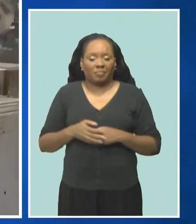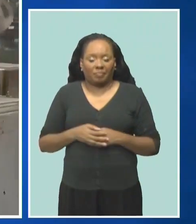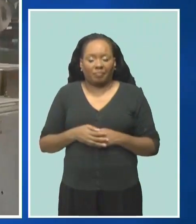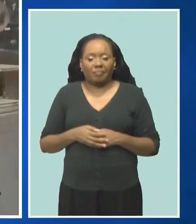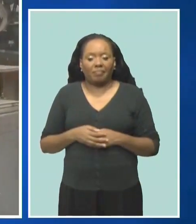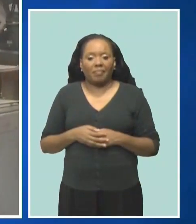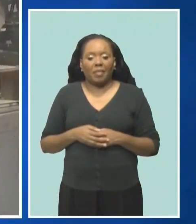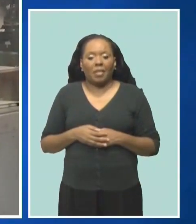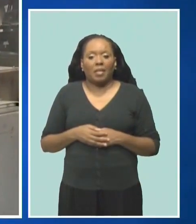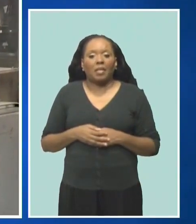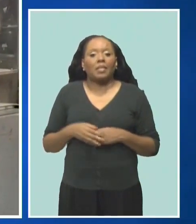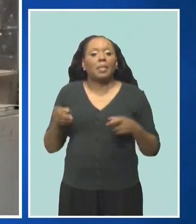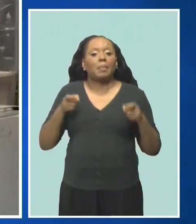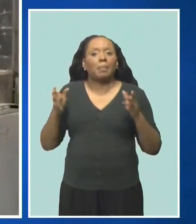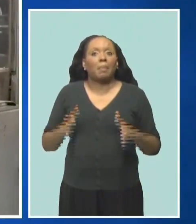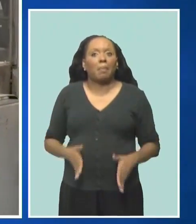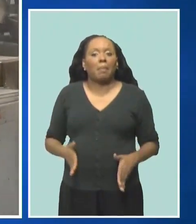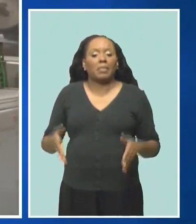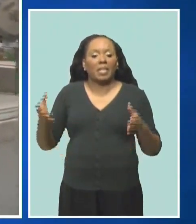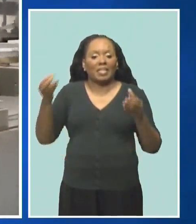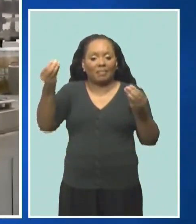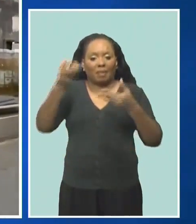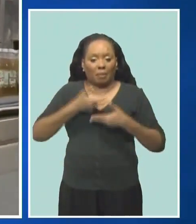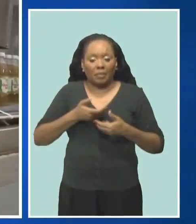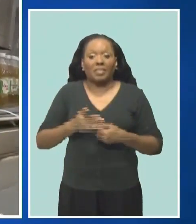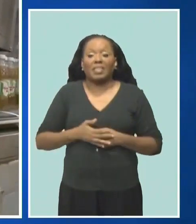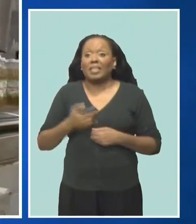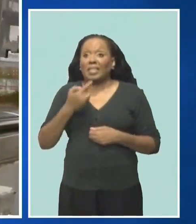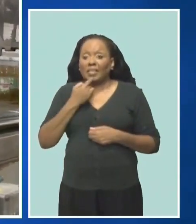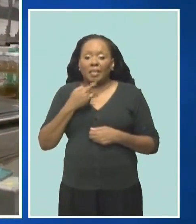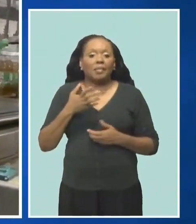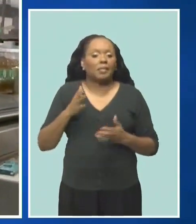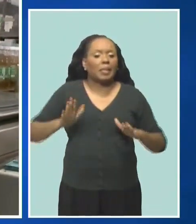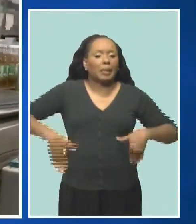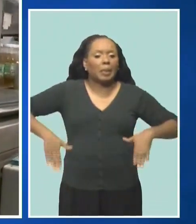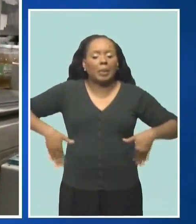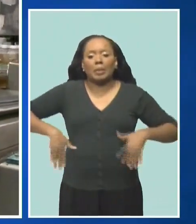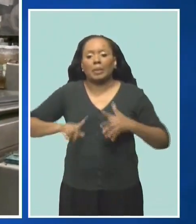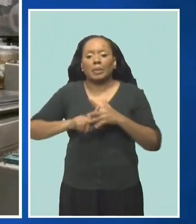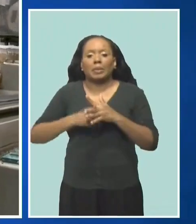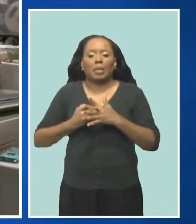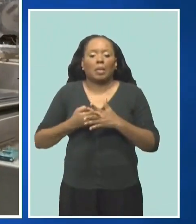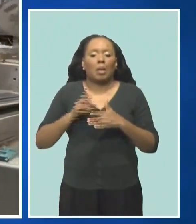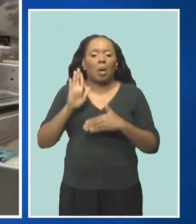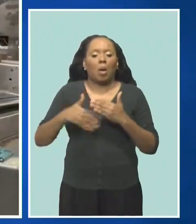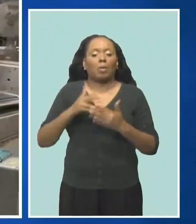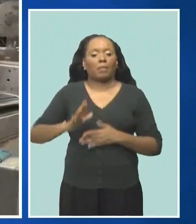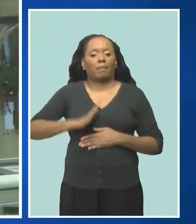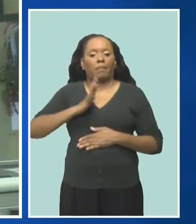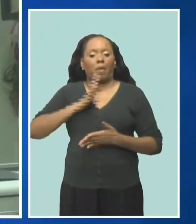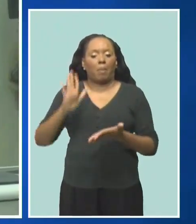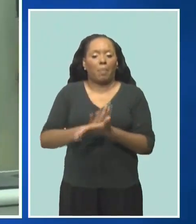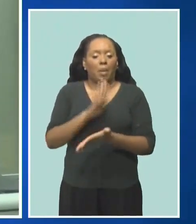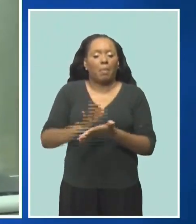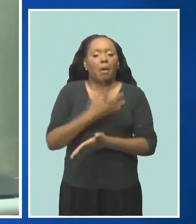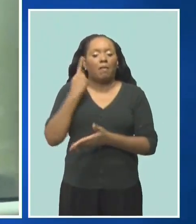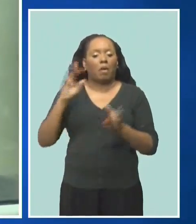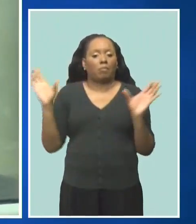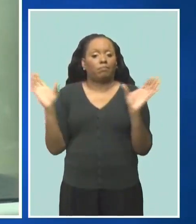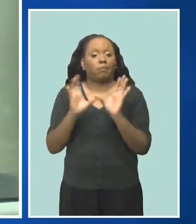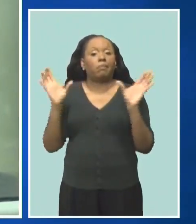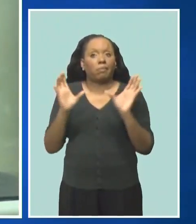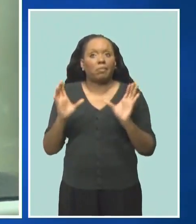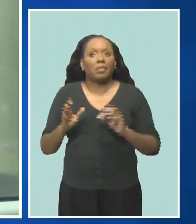Andrew Thomas. He says while they are yet to start the necessary paperwork to receive certification, they